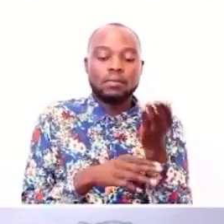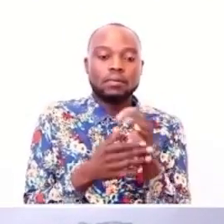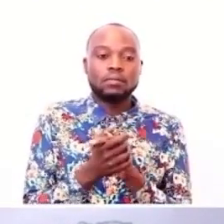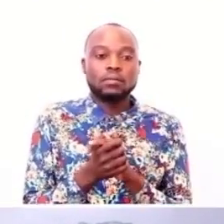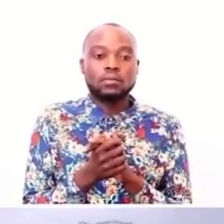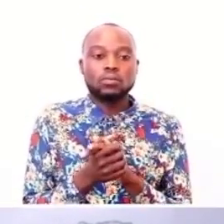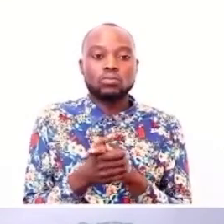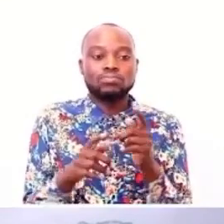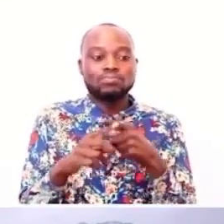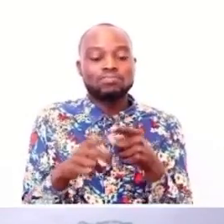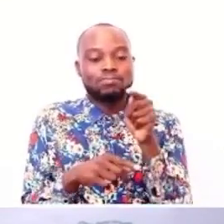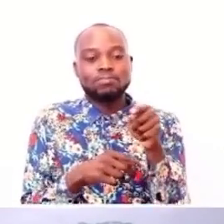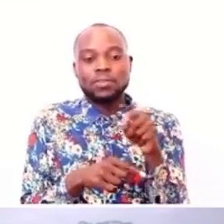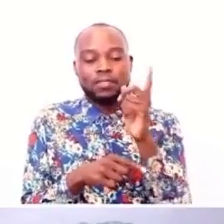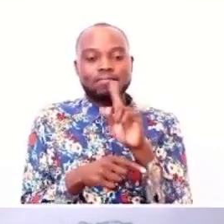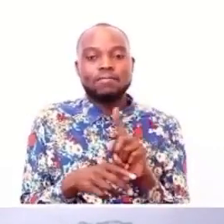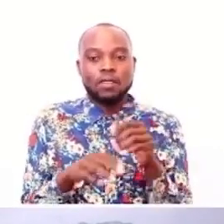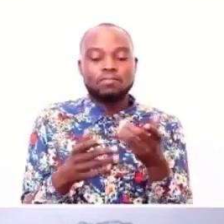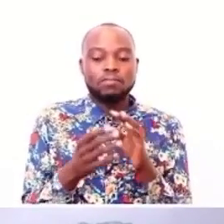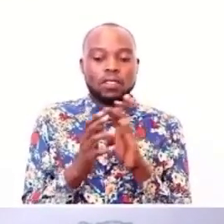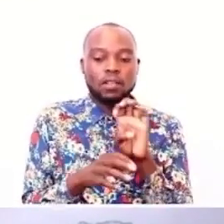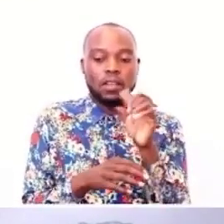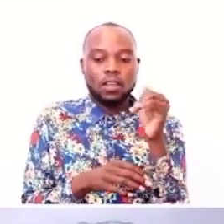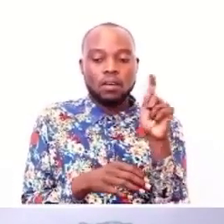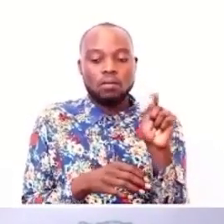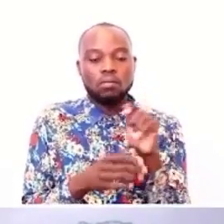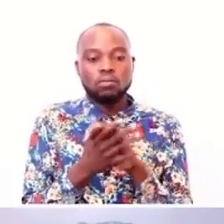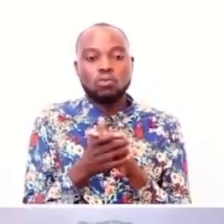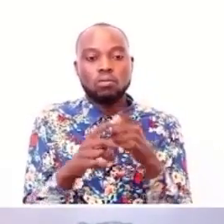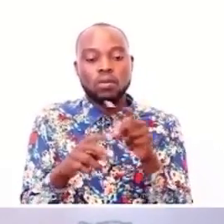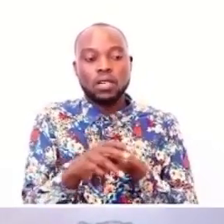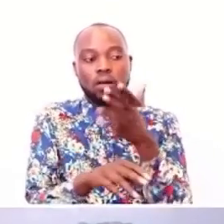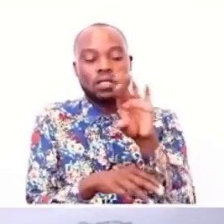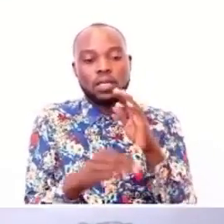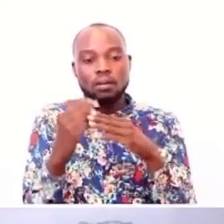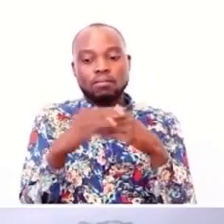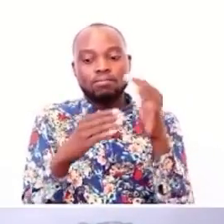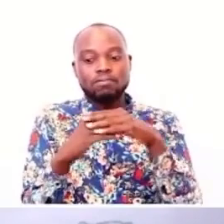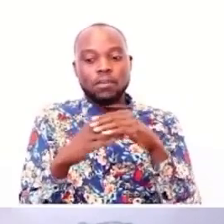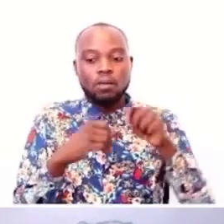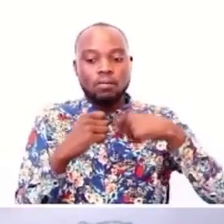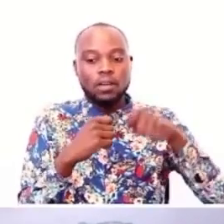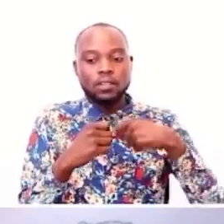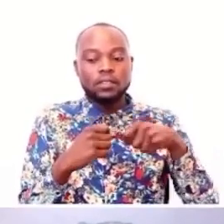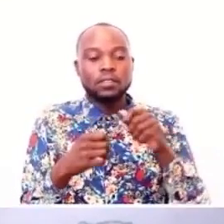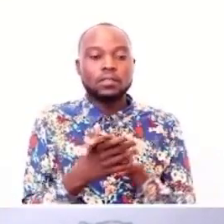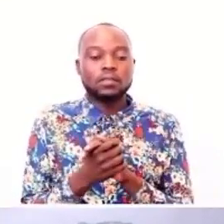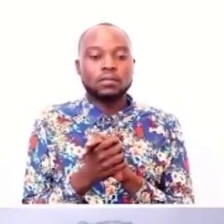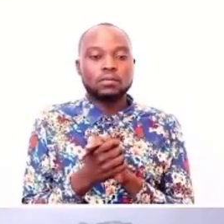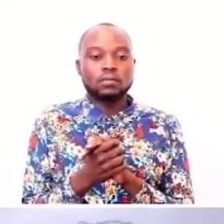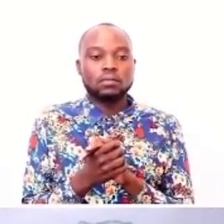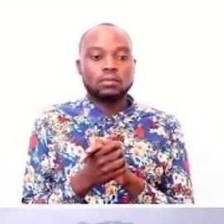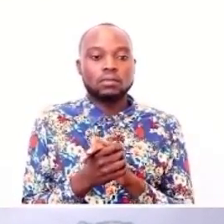then they realized that it wasn't falling down, it was just an acorn. And I feel sometimes when we build machines and we become